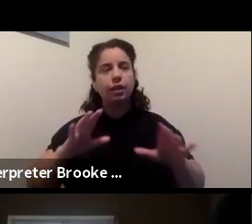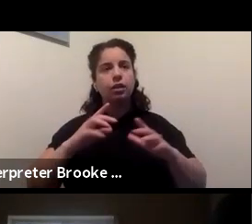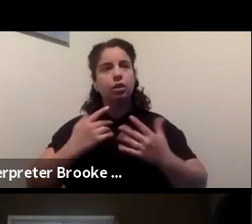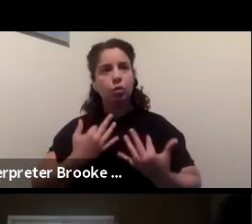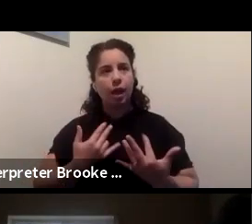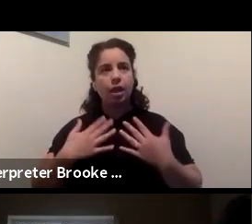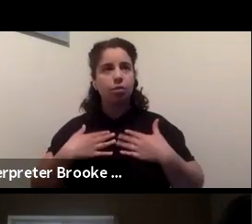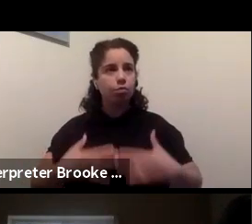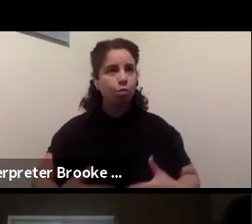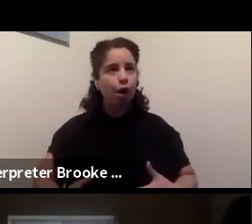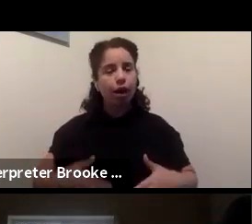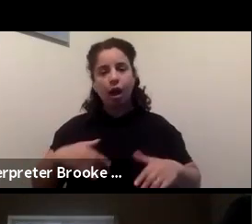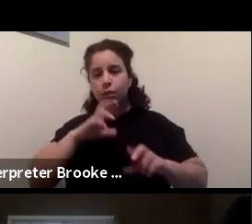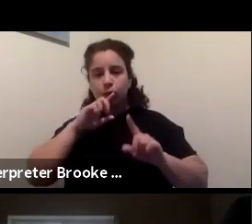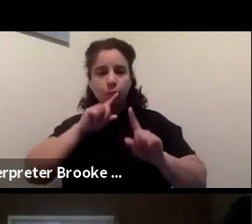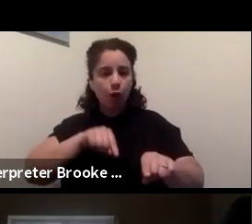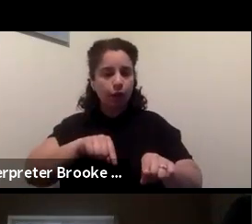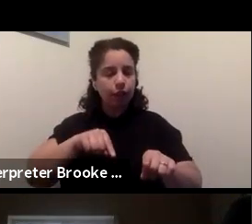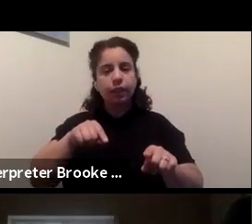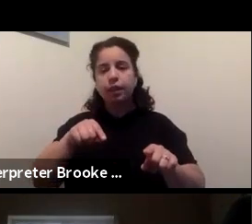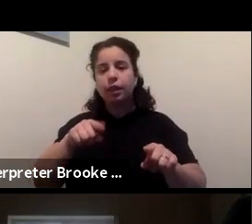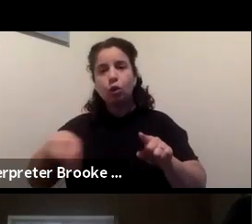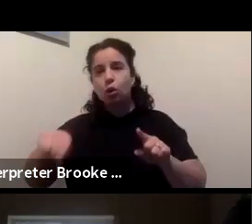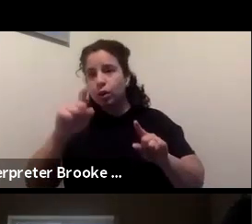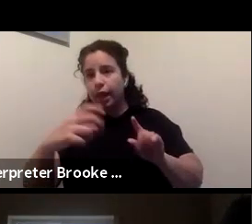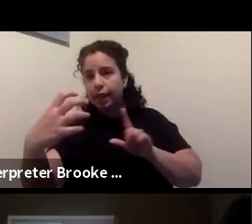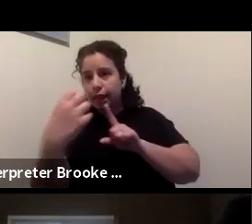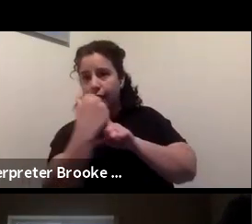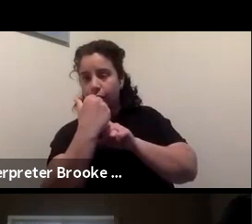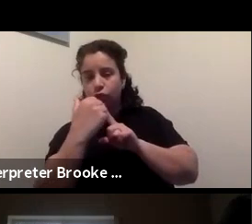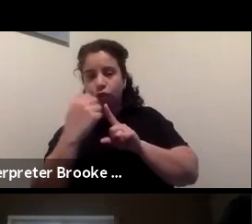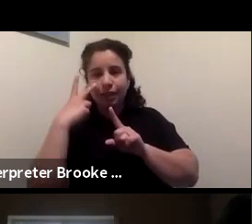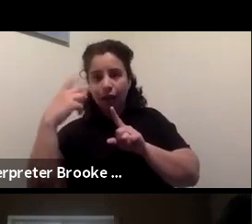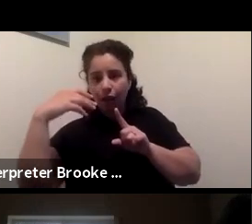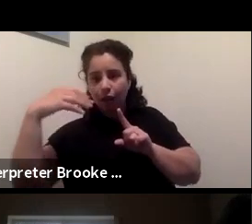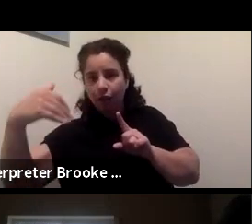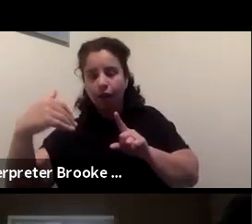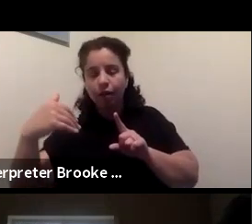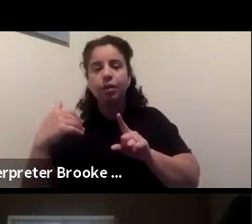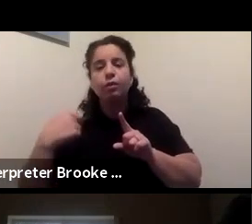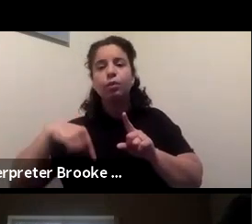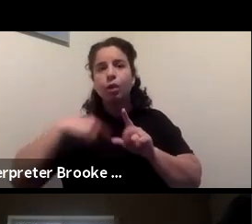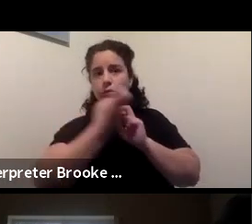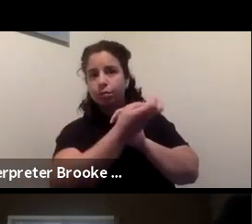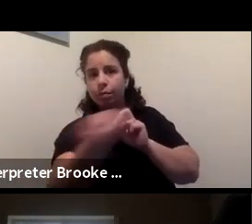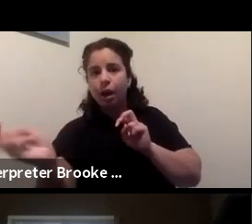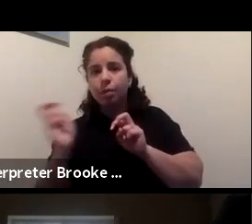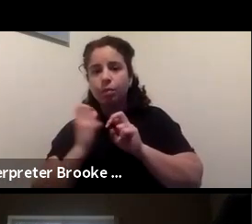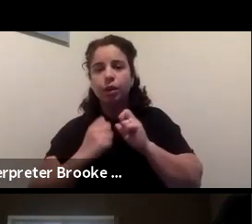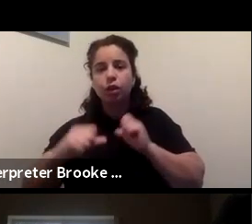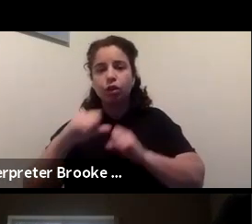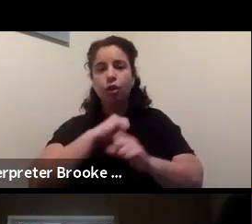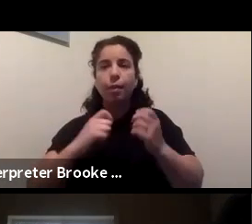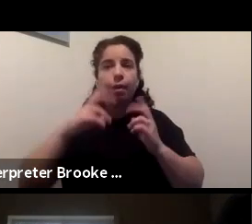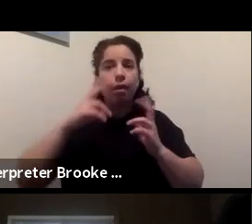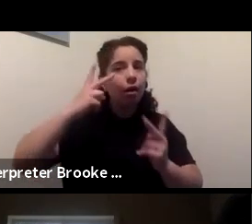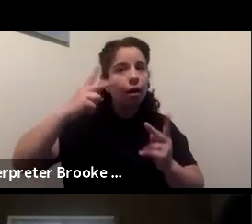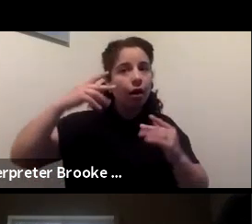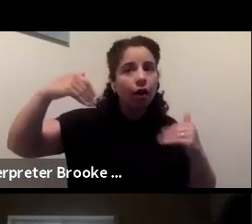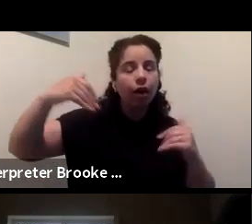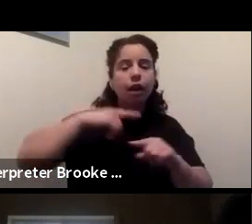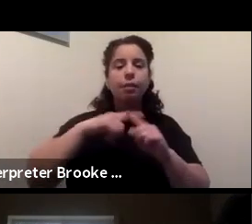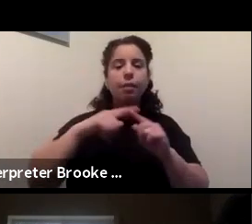not be public, that may not be perceivable by others with whom we're gathering. Finding ways to